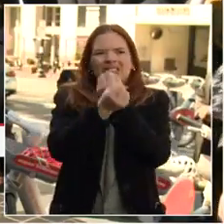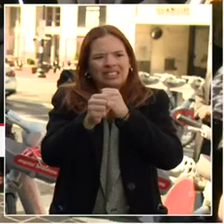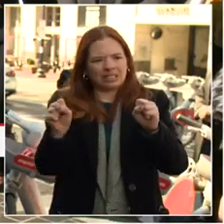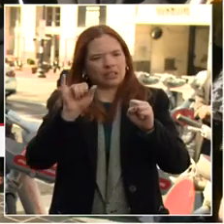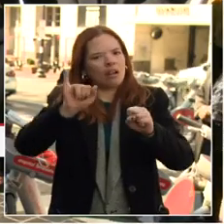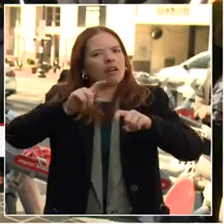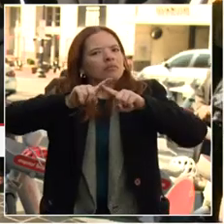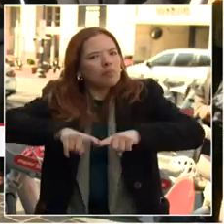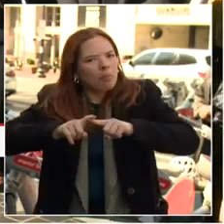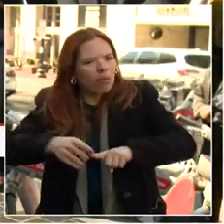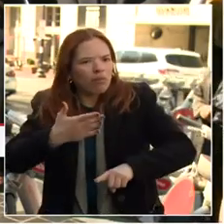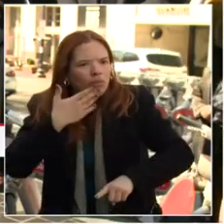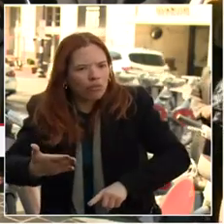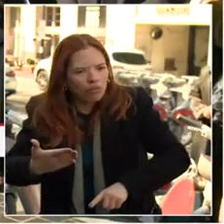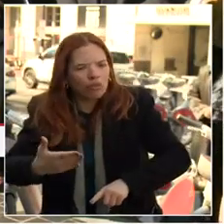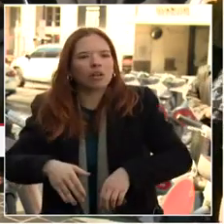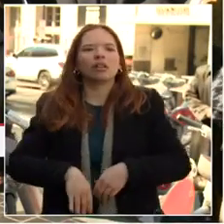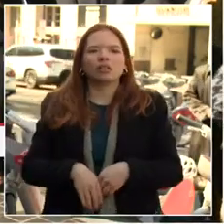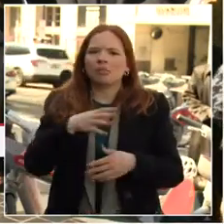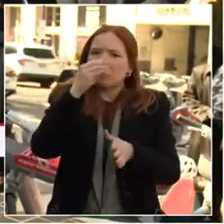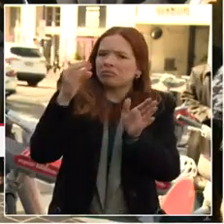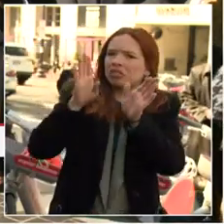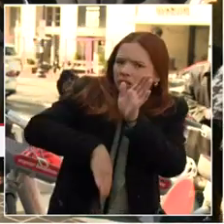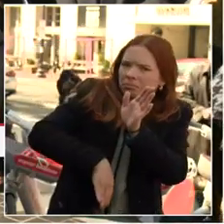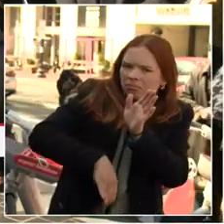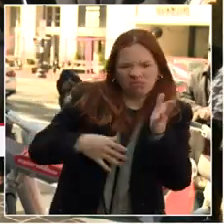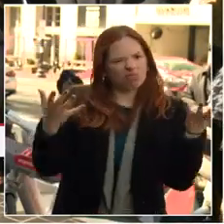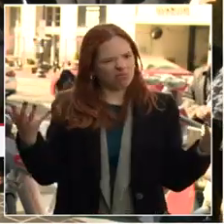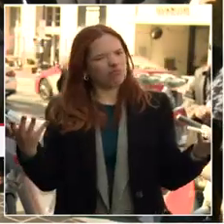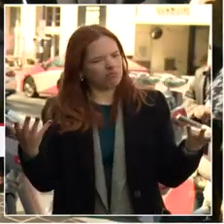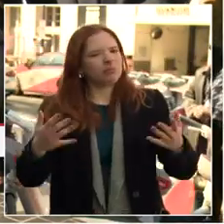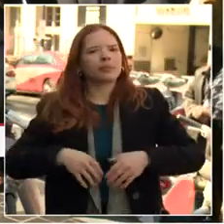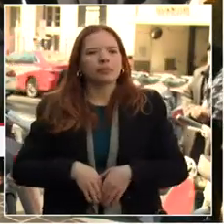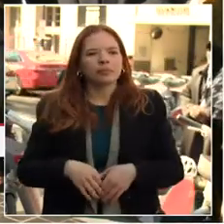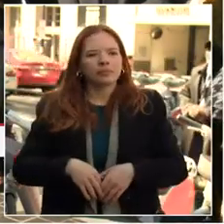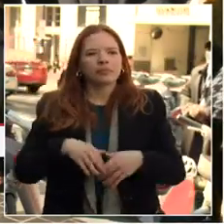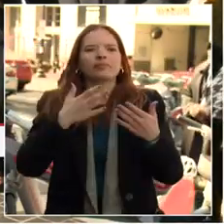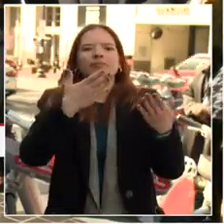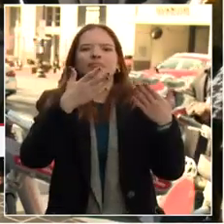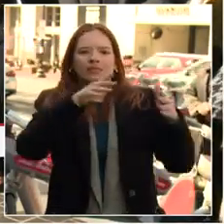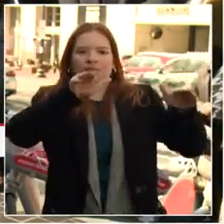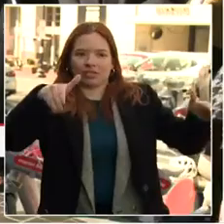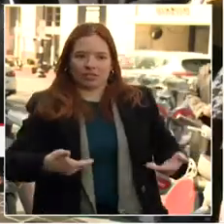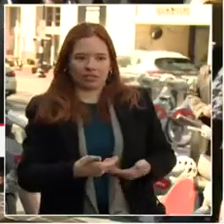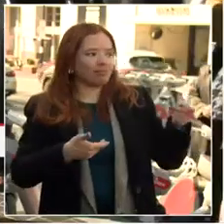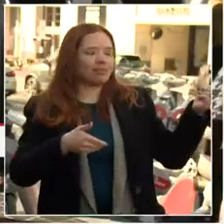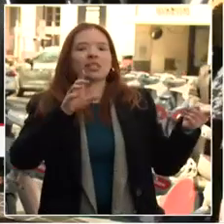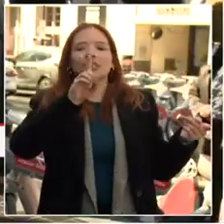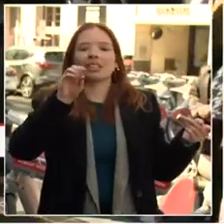convenient and cost effective. So with that, I want to introduce our DDOT Director, Everett Lott.